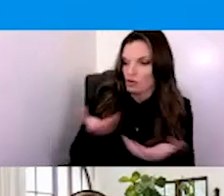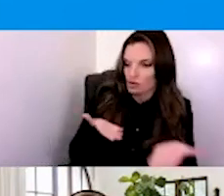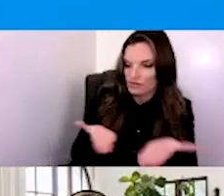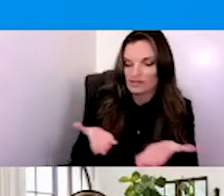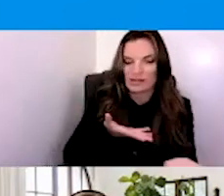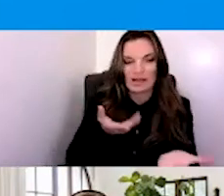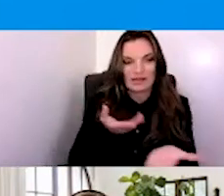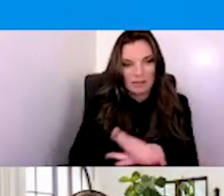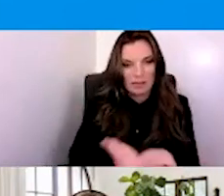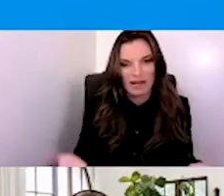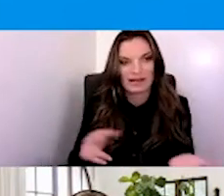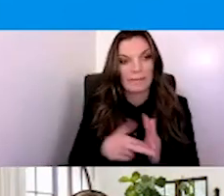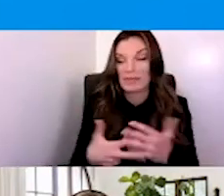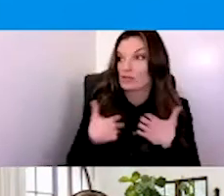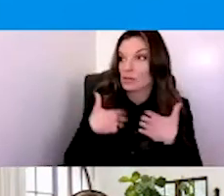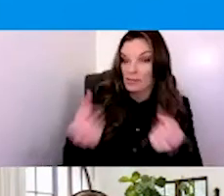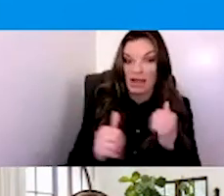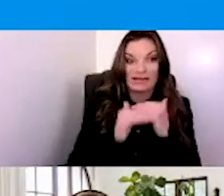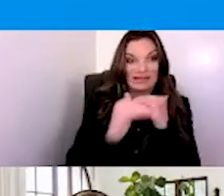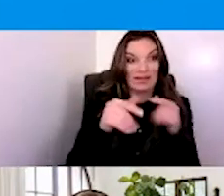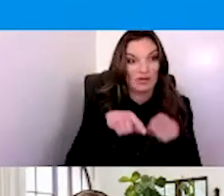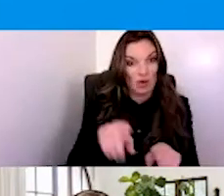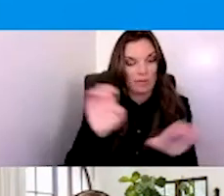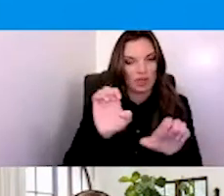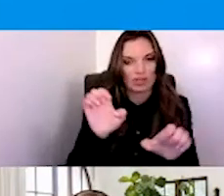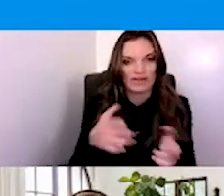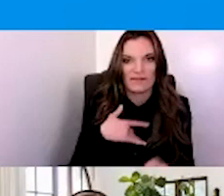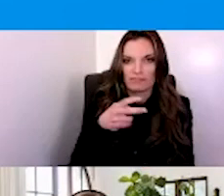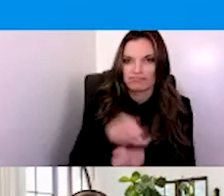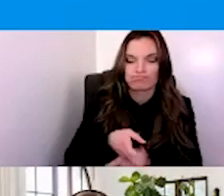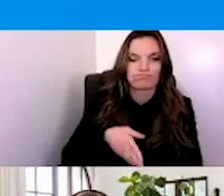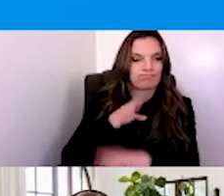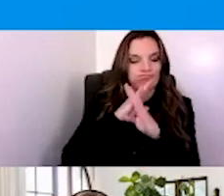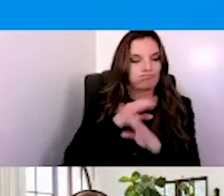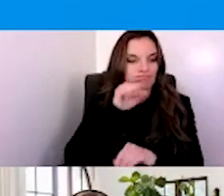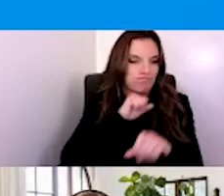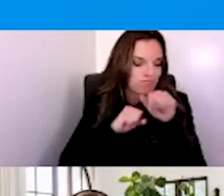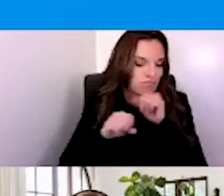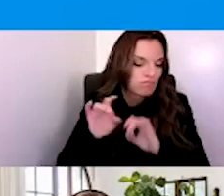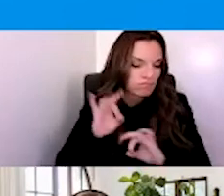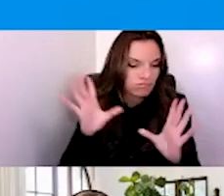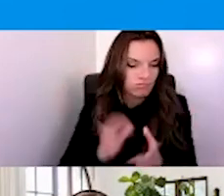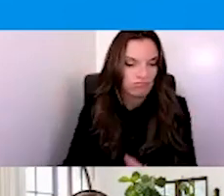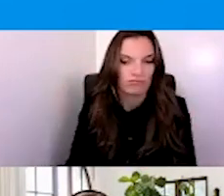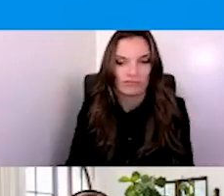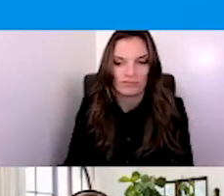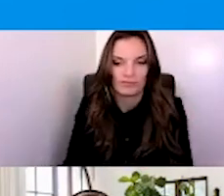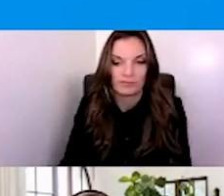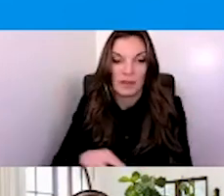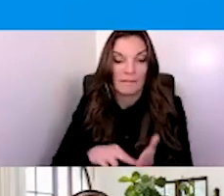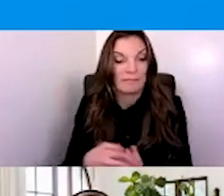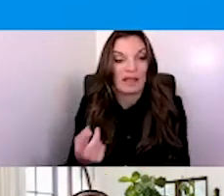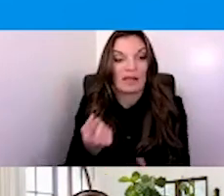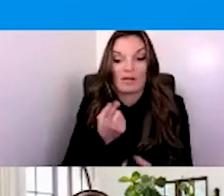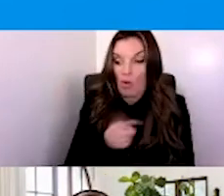recover and to sustain ourselves during emergencies. And again, that is for everyone. We're not only talking about people